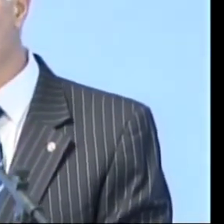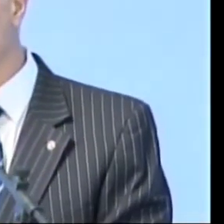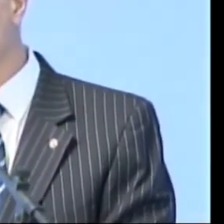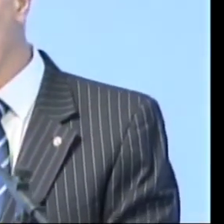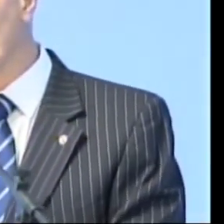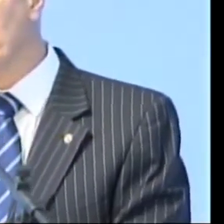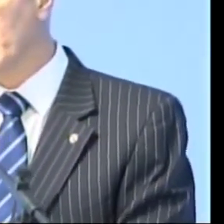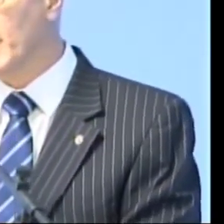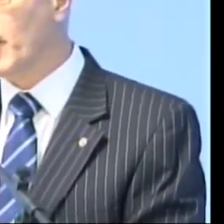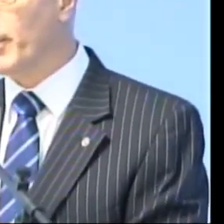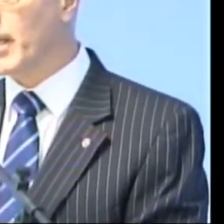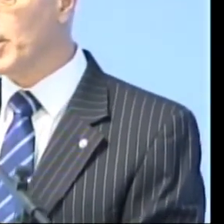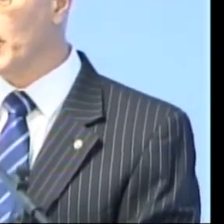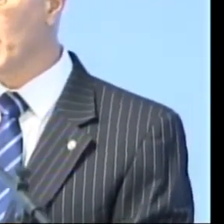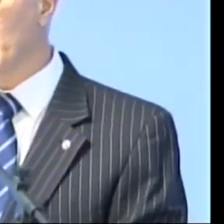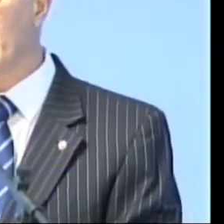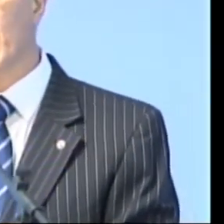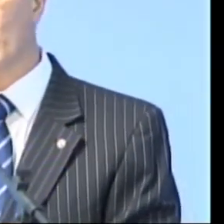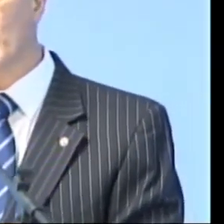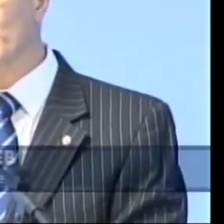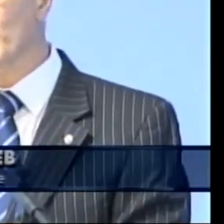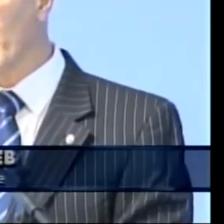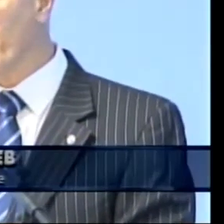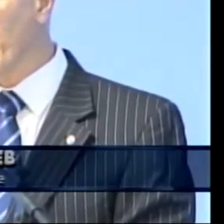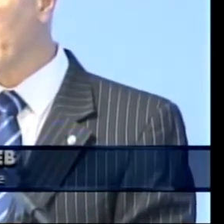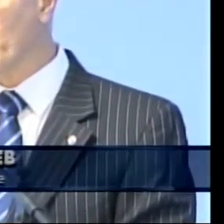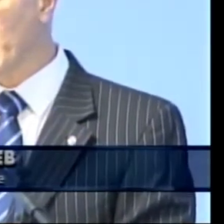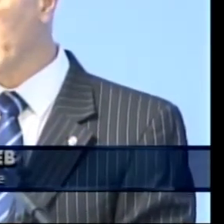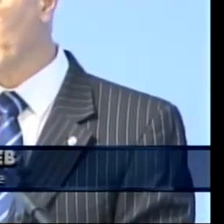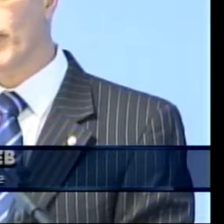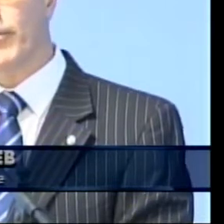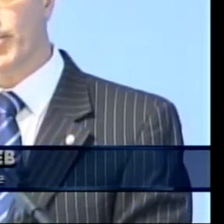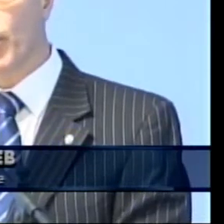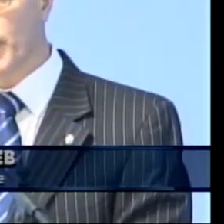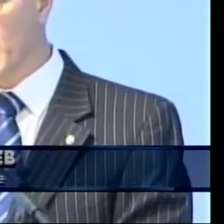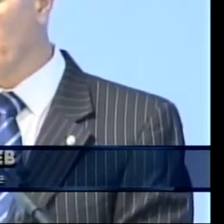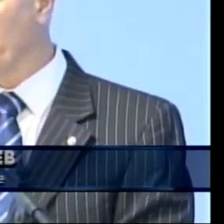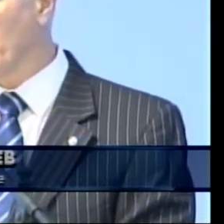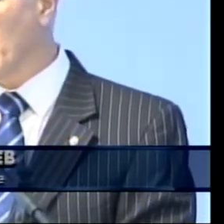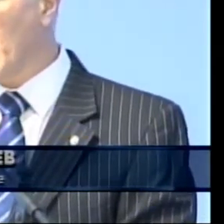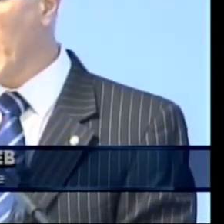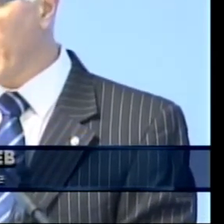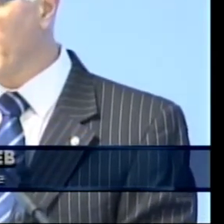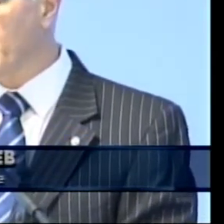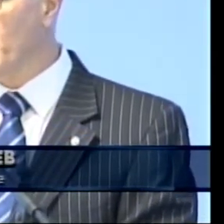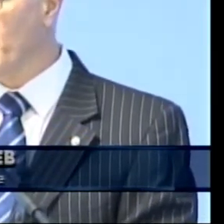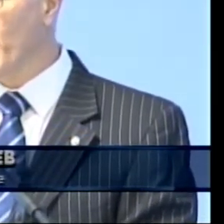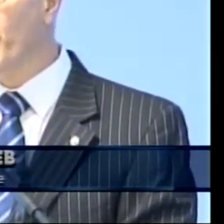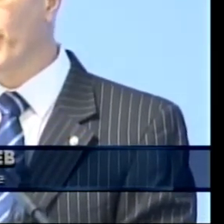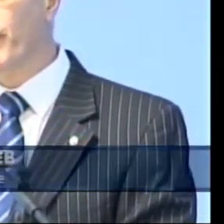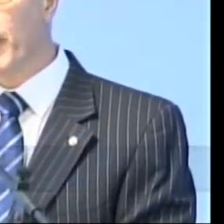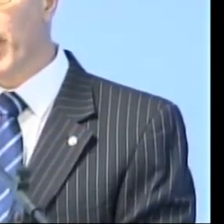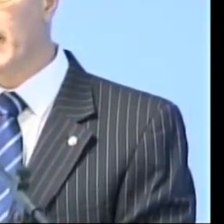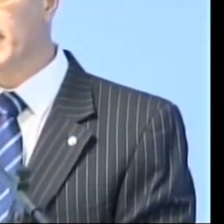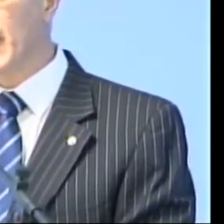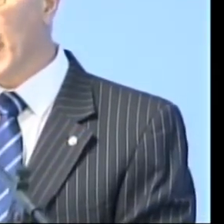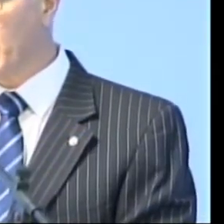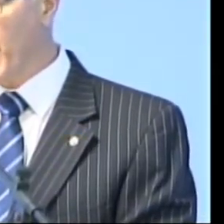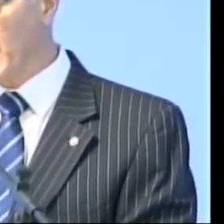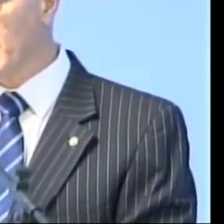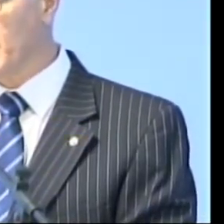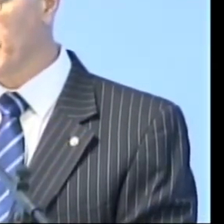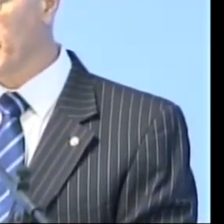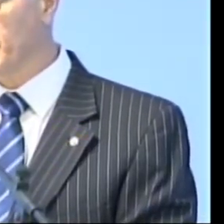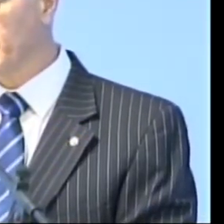disease such as diabetes and hypertension can also affect the ability to conceive, and this both for females